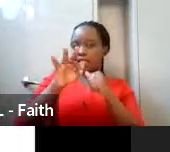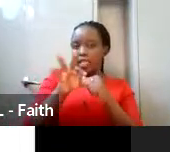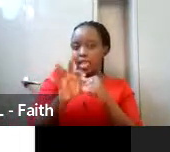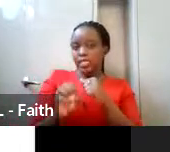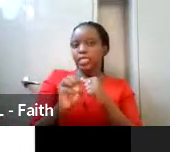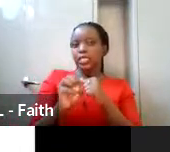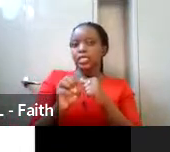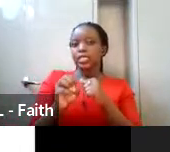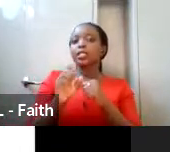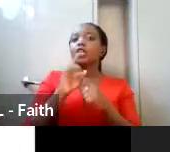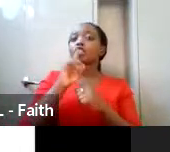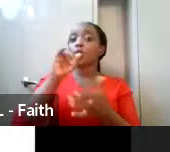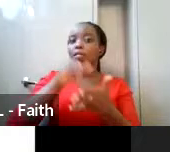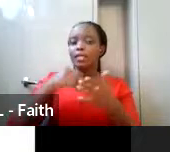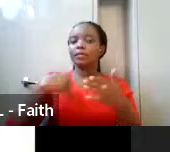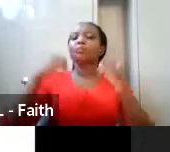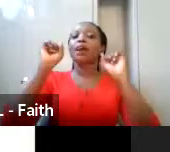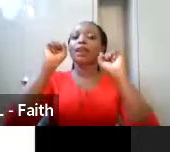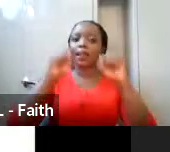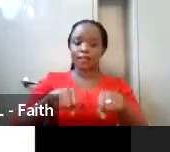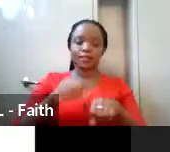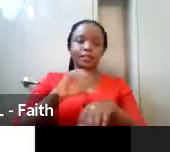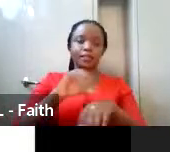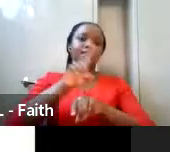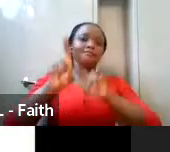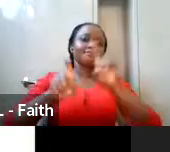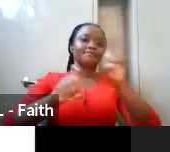0709012730, so that then we can be able to get other questions.